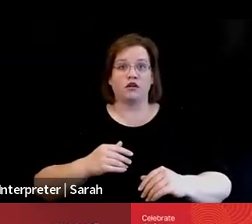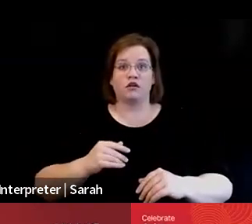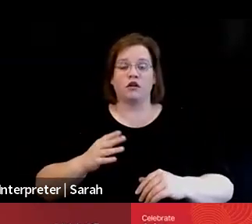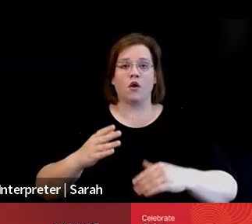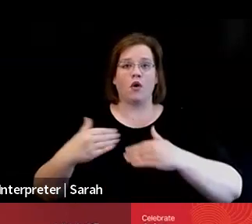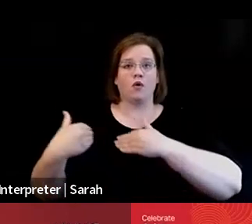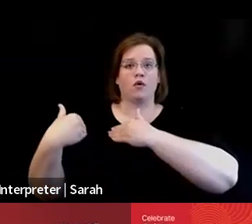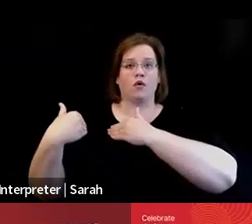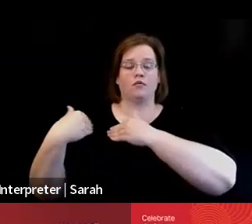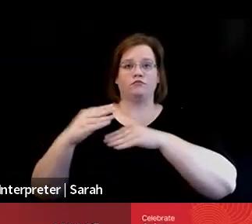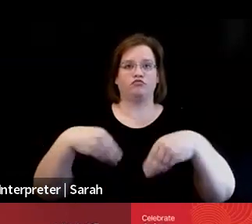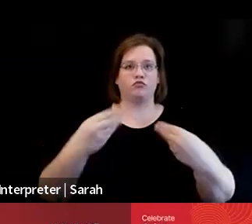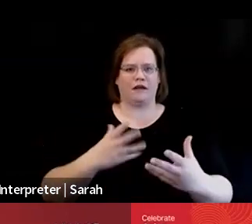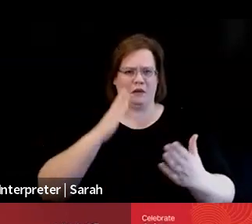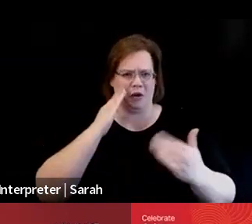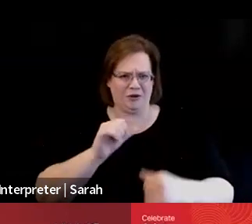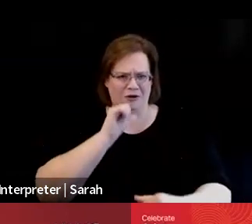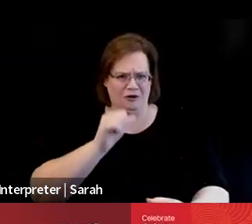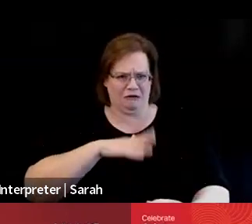Dave, you're not taking issue with this. I feel like